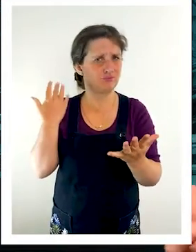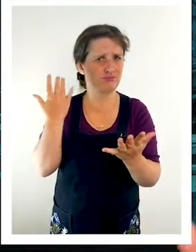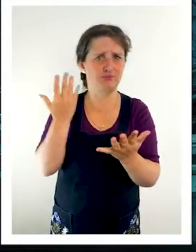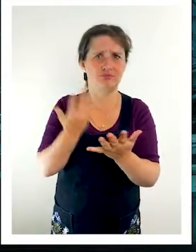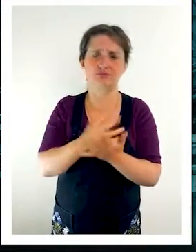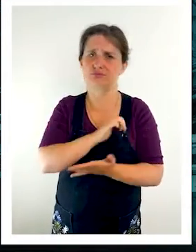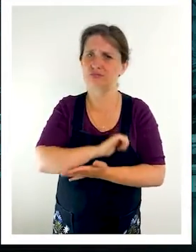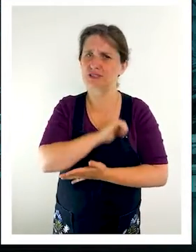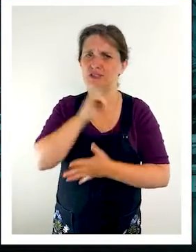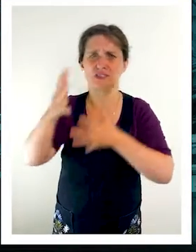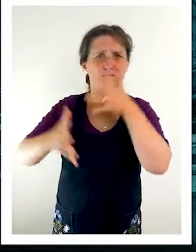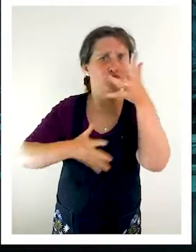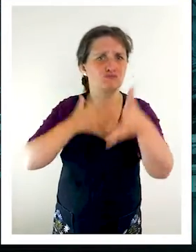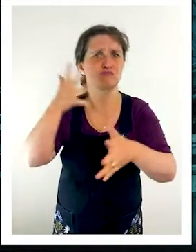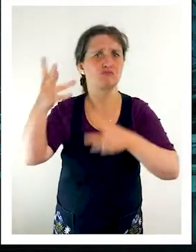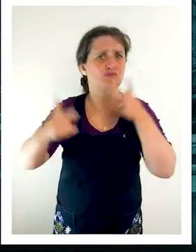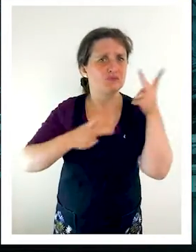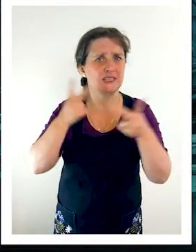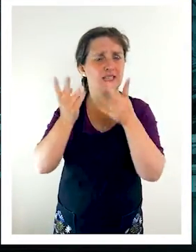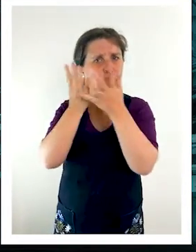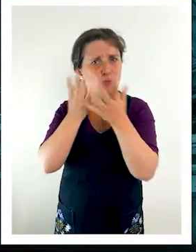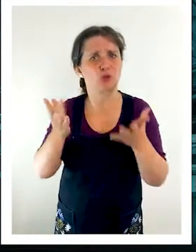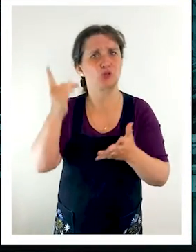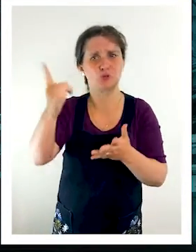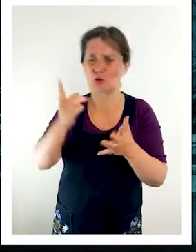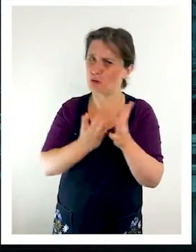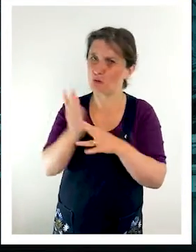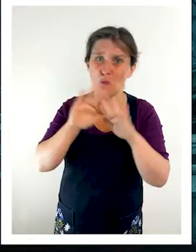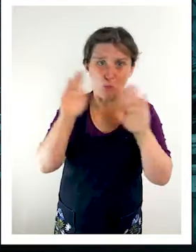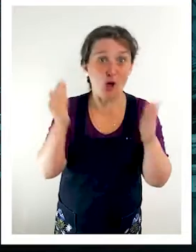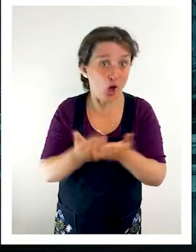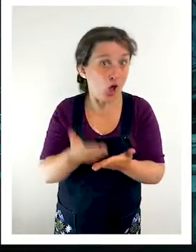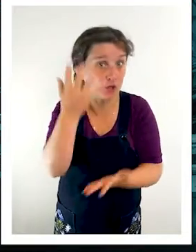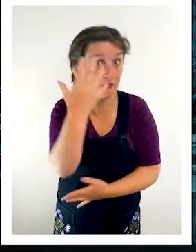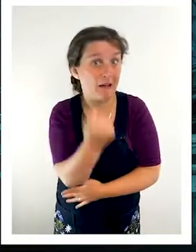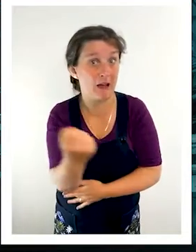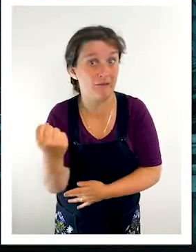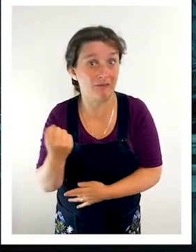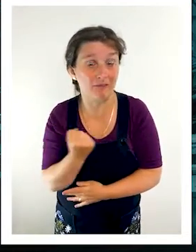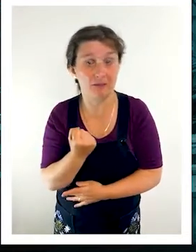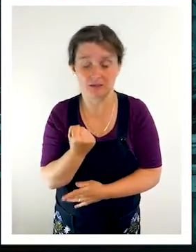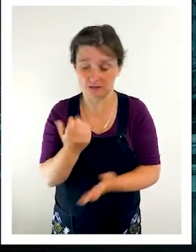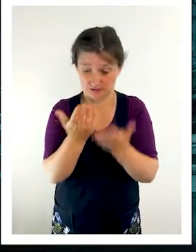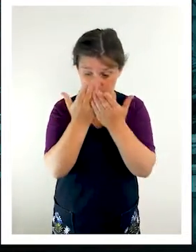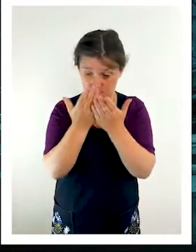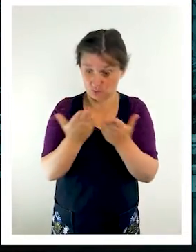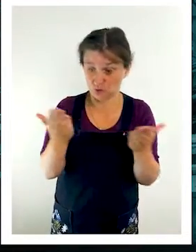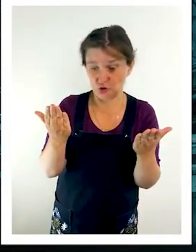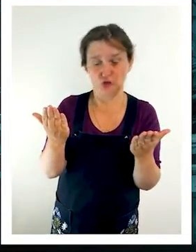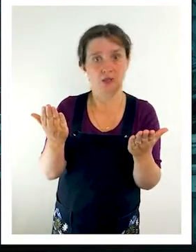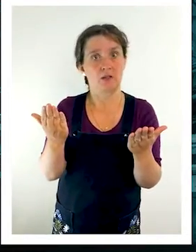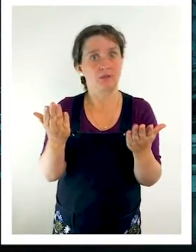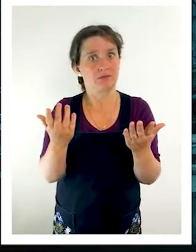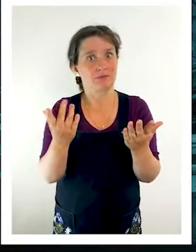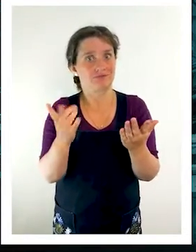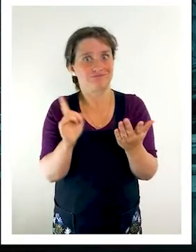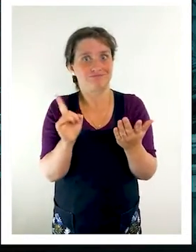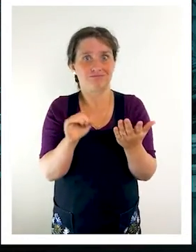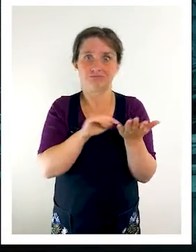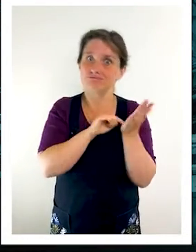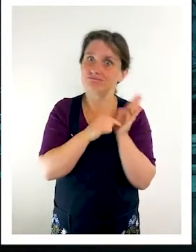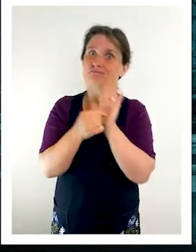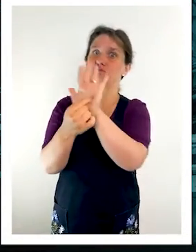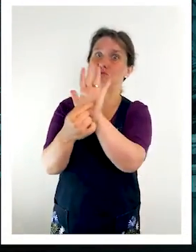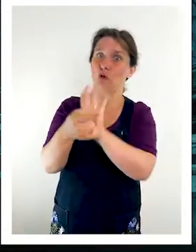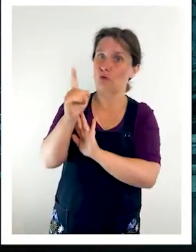the world do to worship God. You see, worship is just something that we as Christians do to show God how much we love